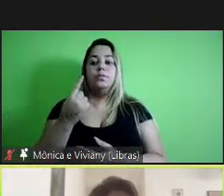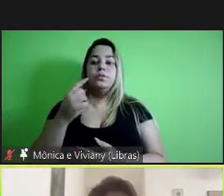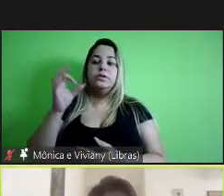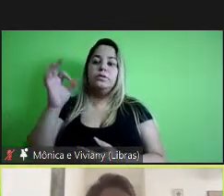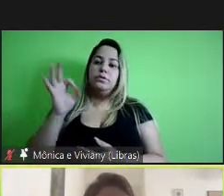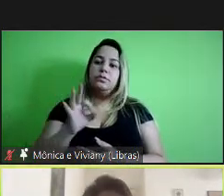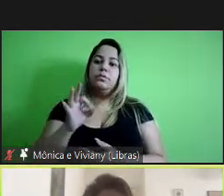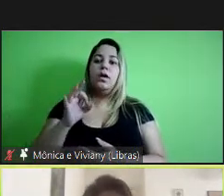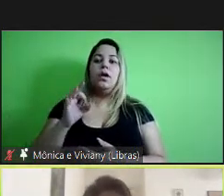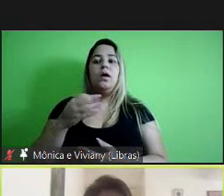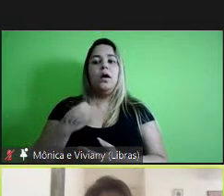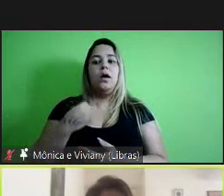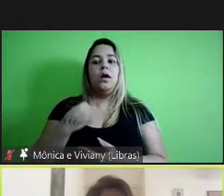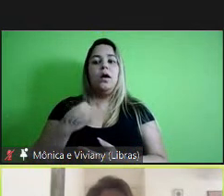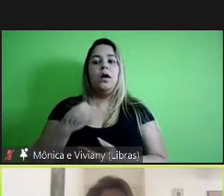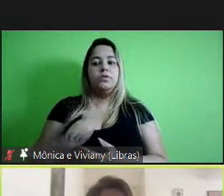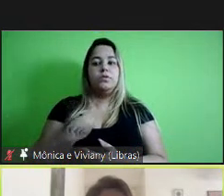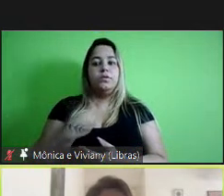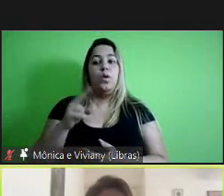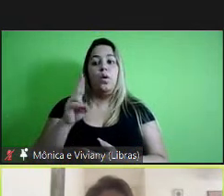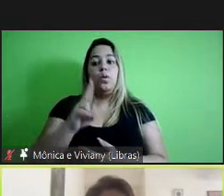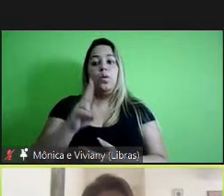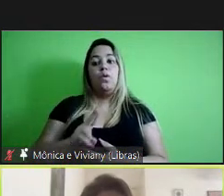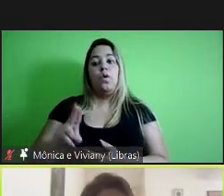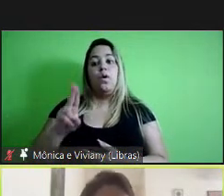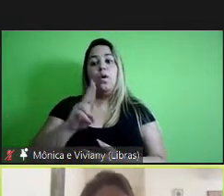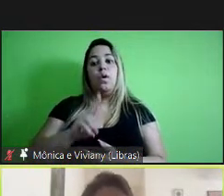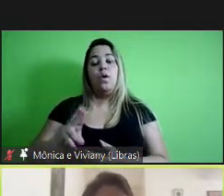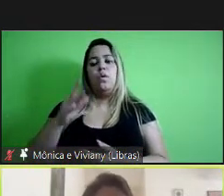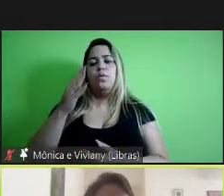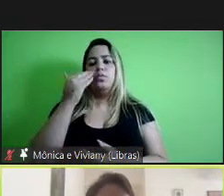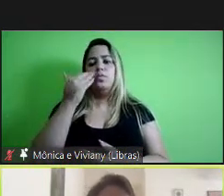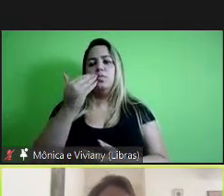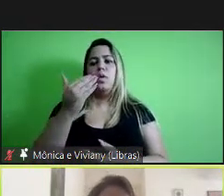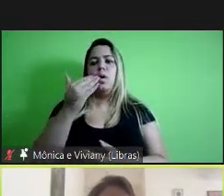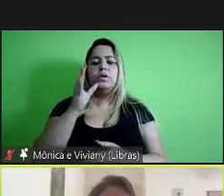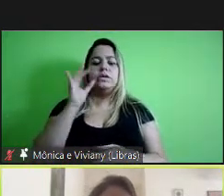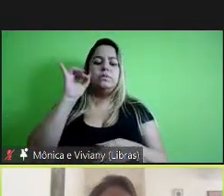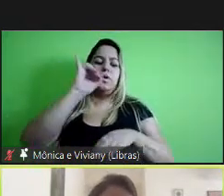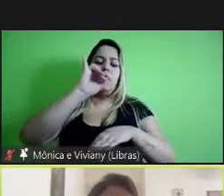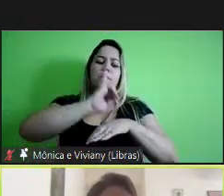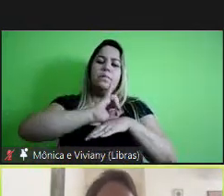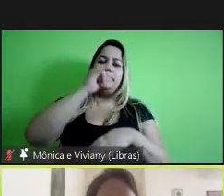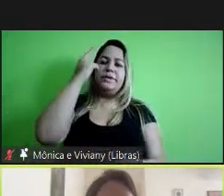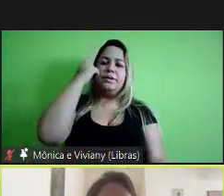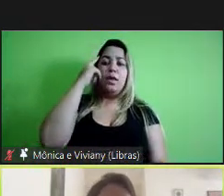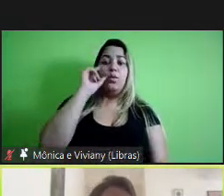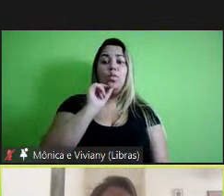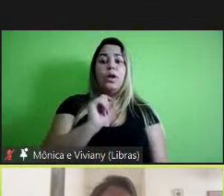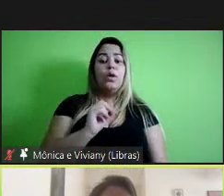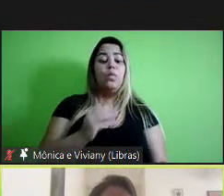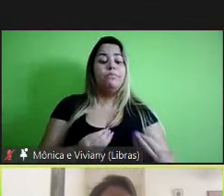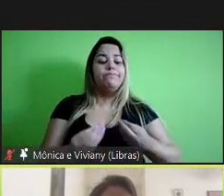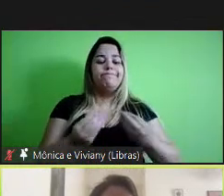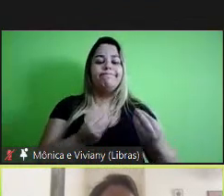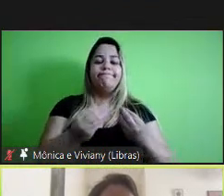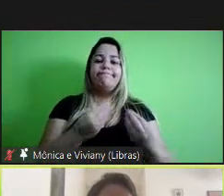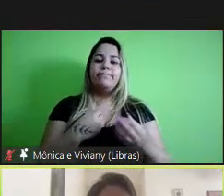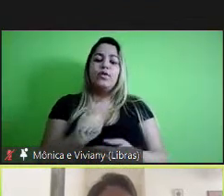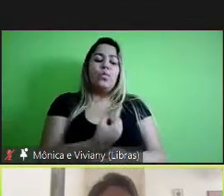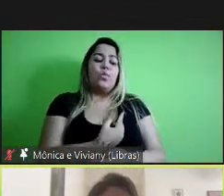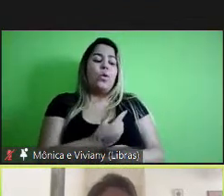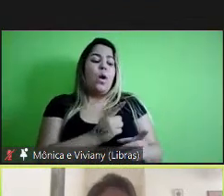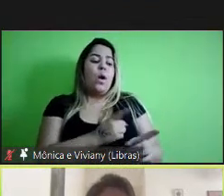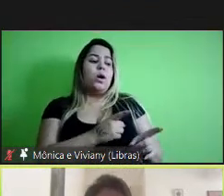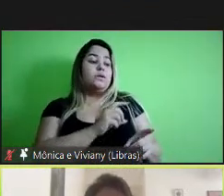71% of the whole planet is not inhabitable. And we're using a huge chunk of it for agriculture. So